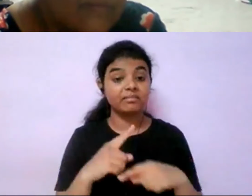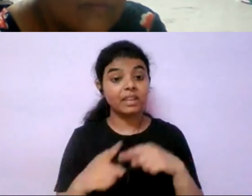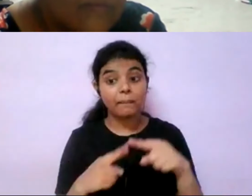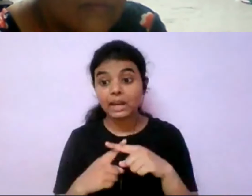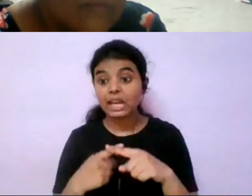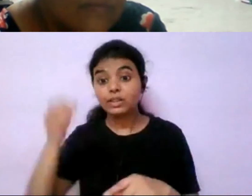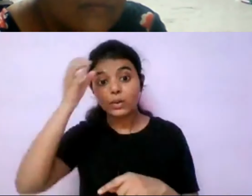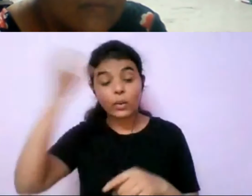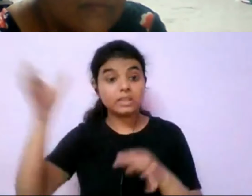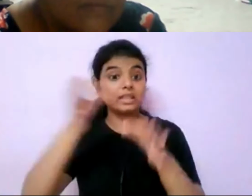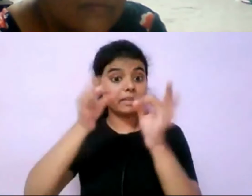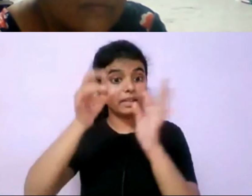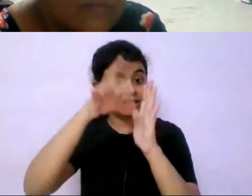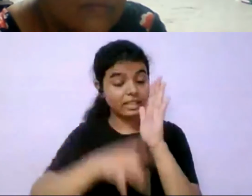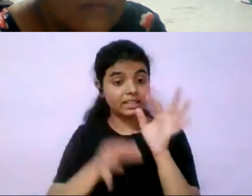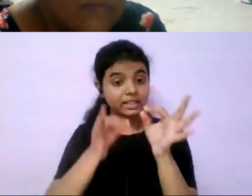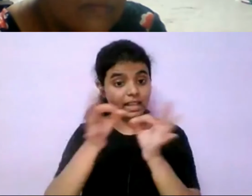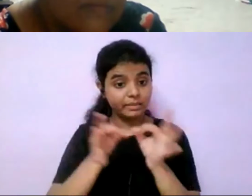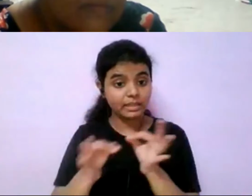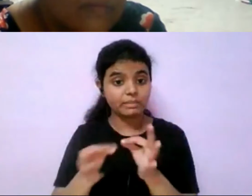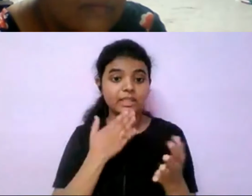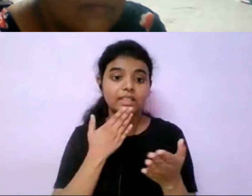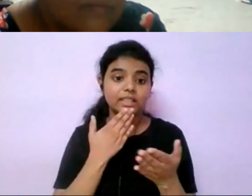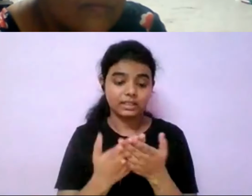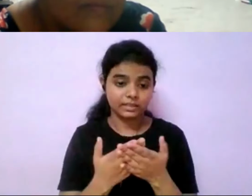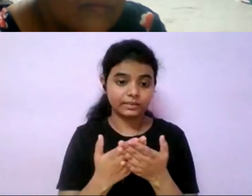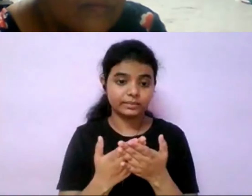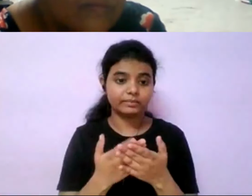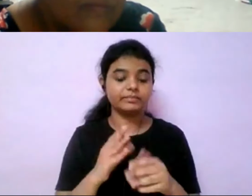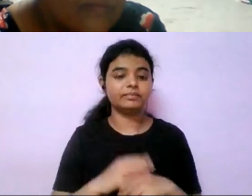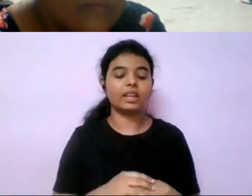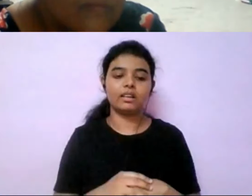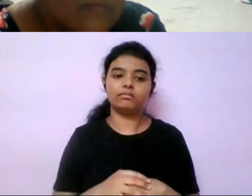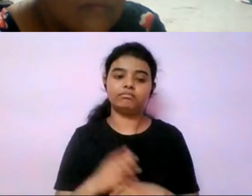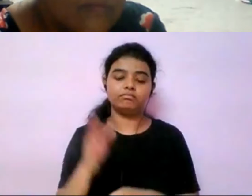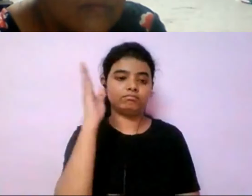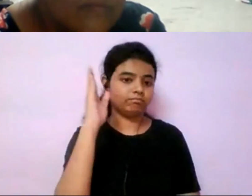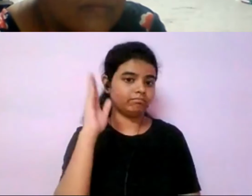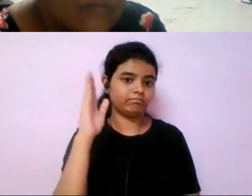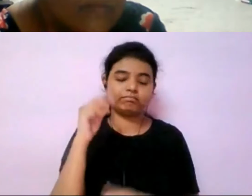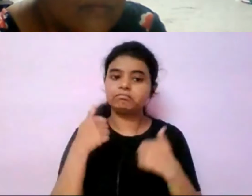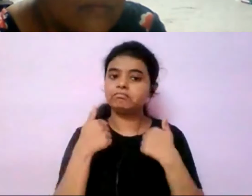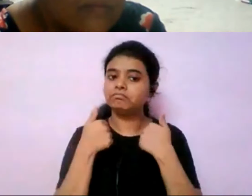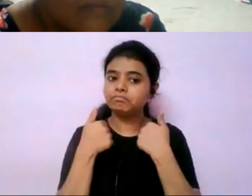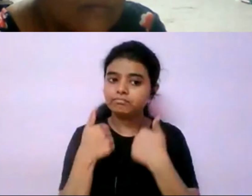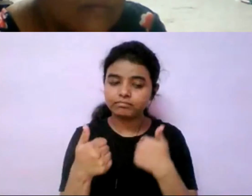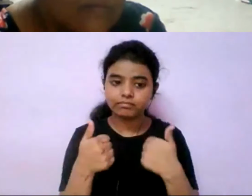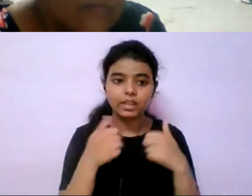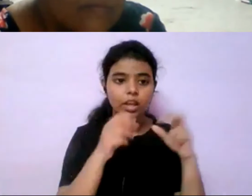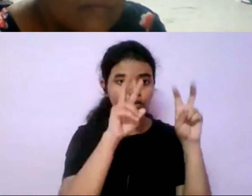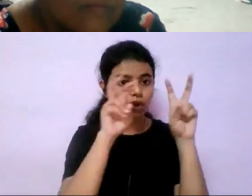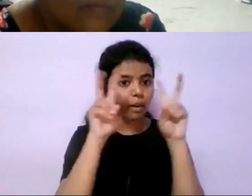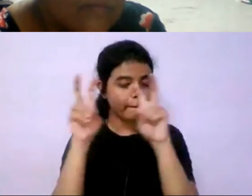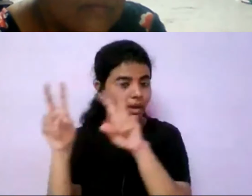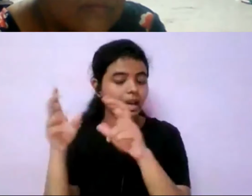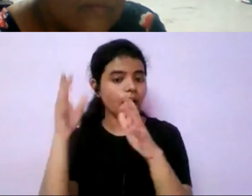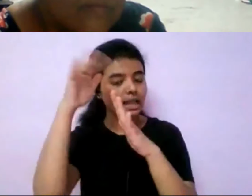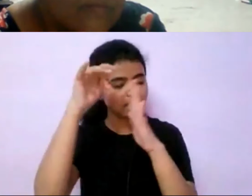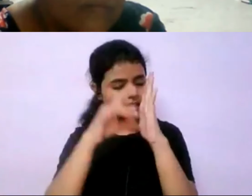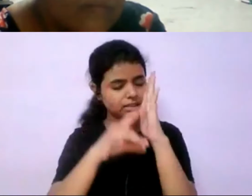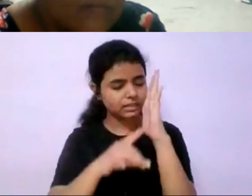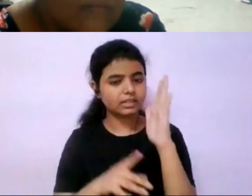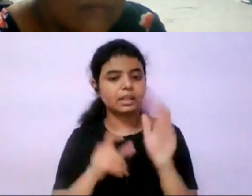in detail. Again, I think we had a wonderful session which opened up a lot of new spaces for